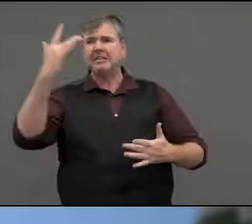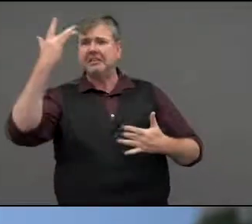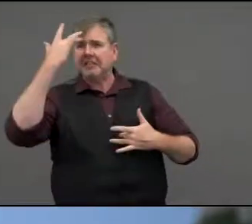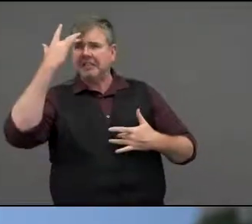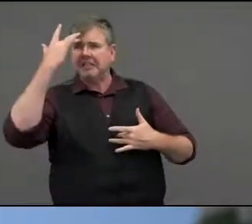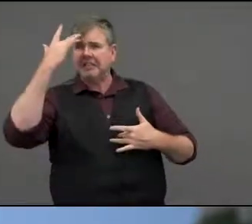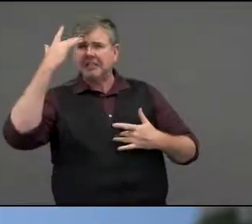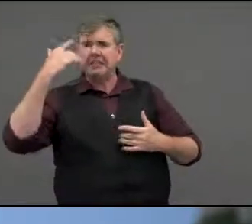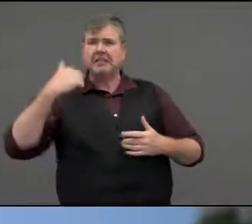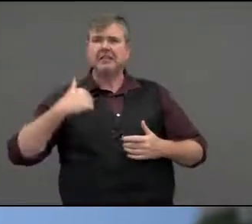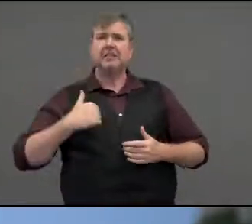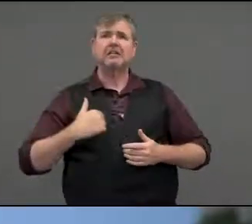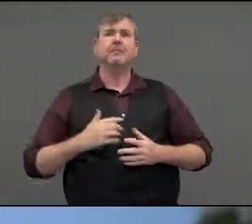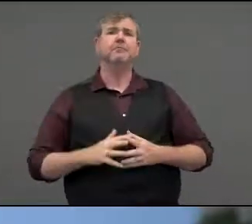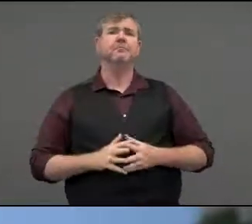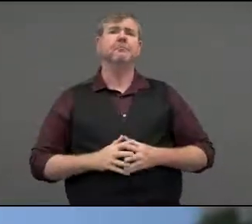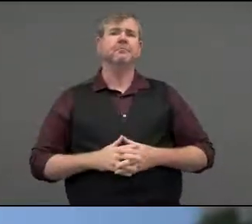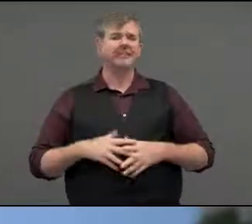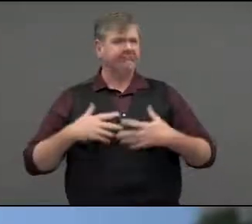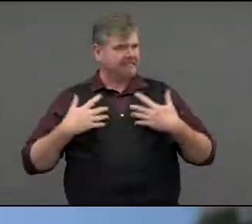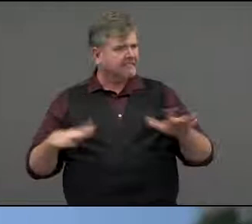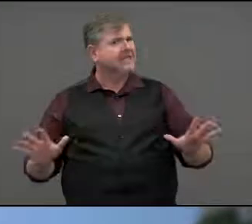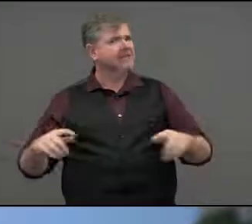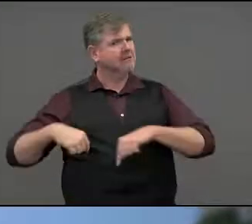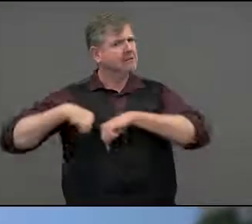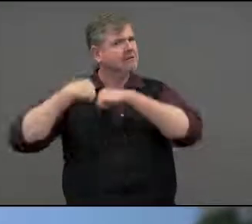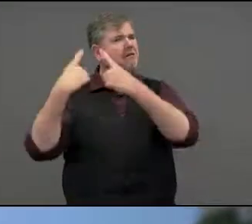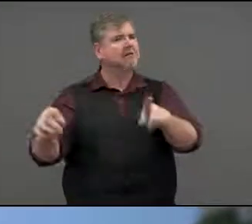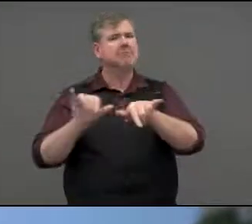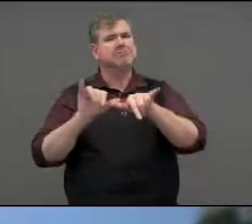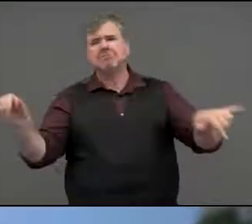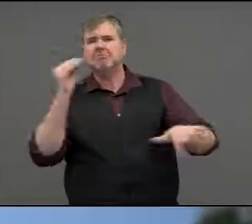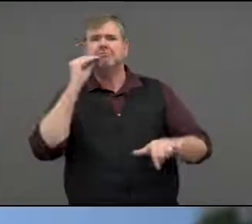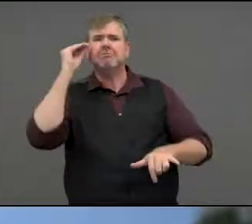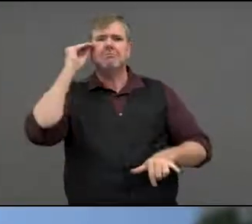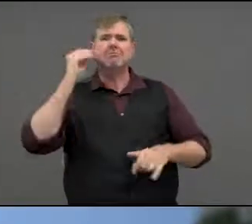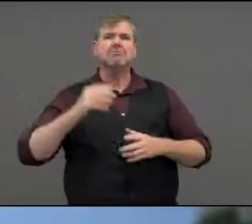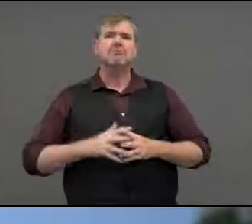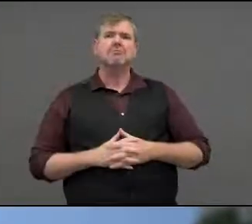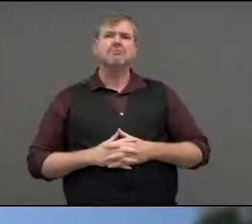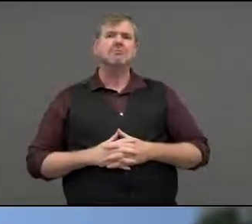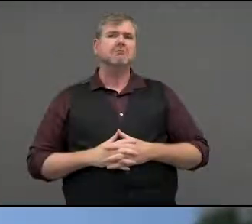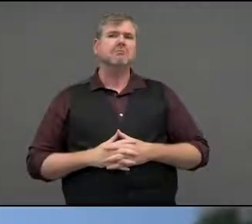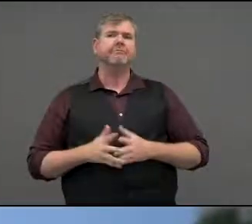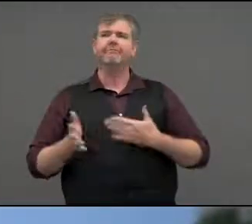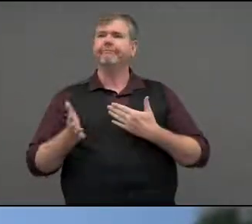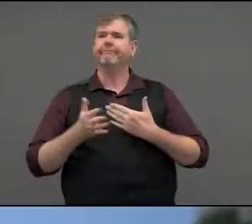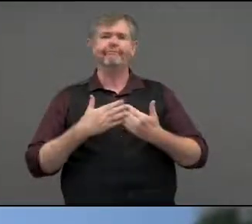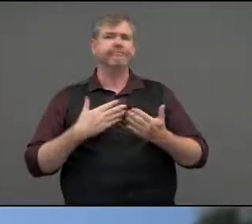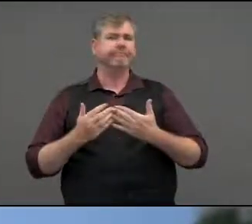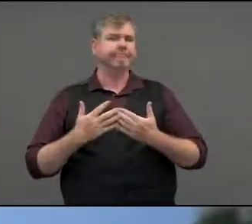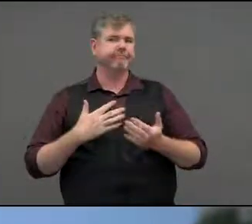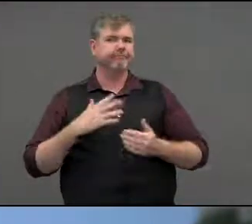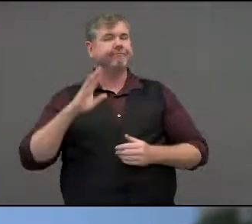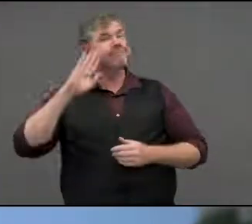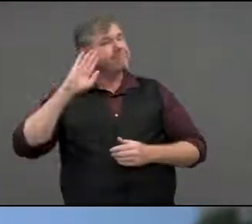time at home, they would be allowed to do this. So gatherings of any kind, we understand you miss your family, I miss mine,